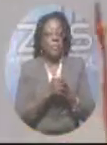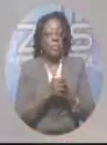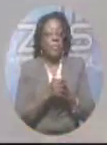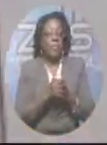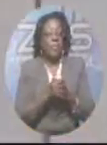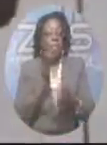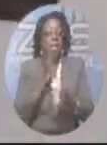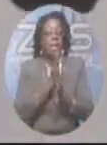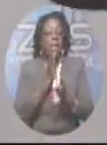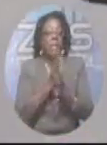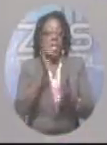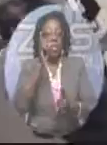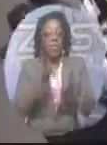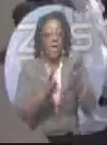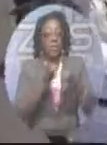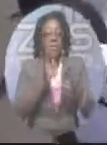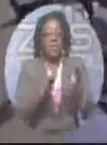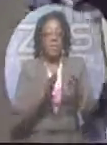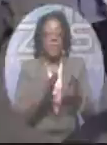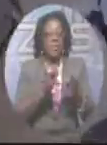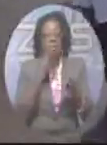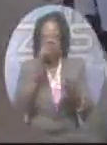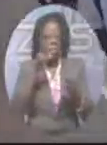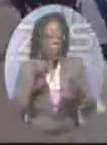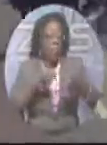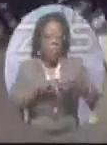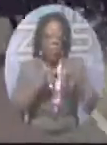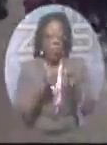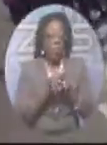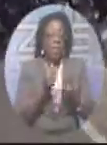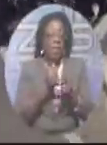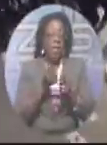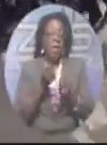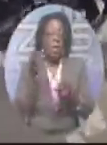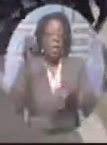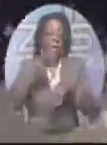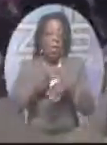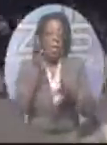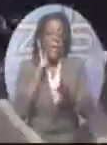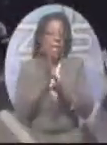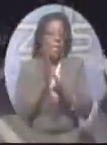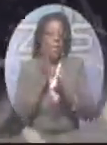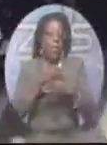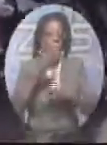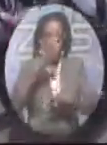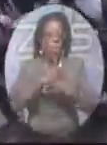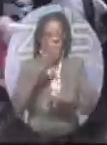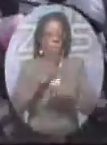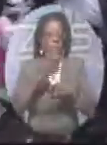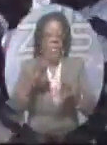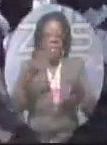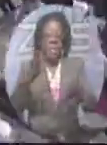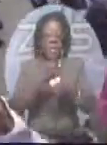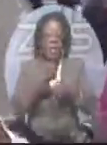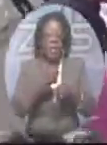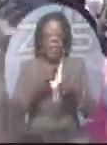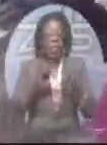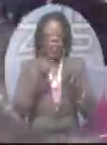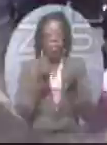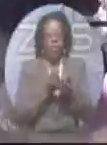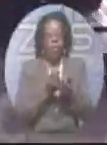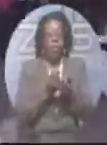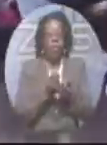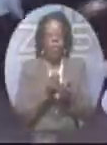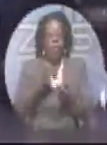The bus driver didn't seem too fazed by the rock hitting the window. I guess he didn't want to take on an army of preteens. But what if the glass